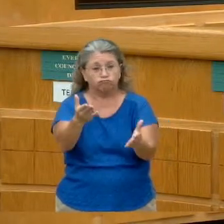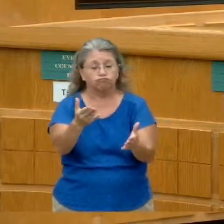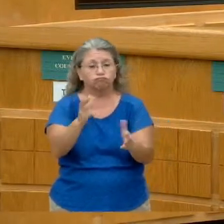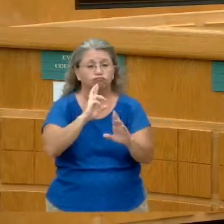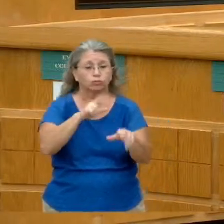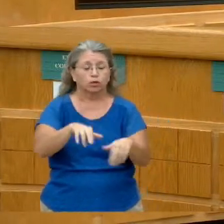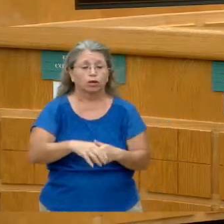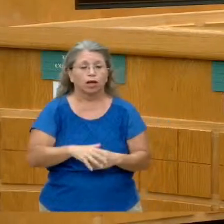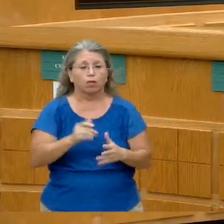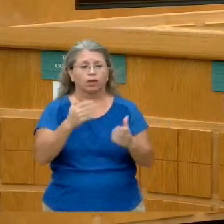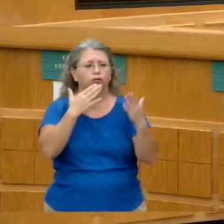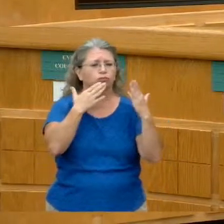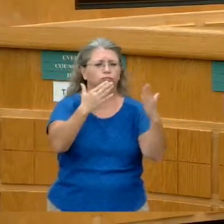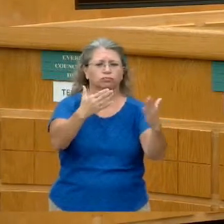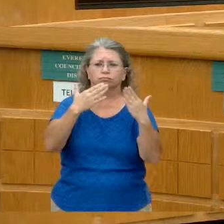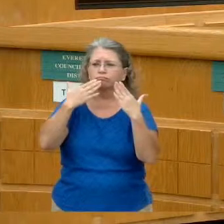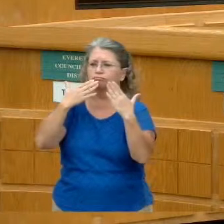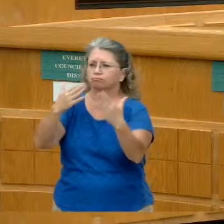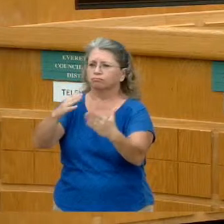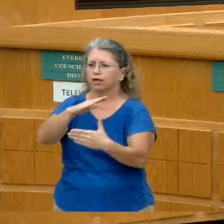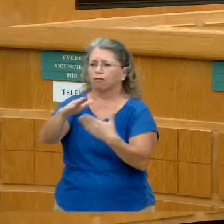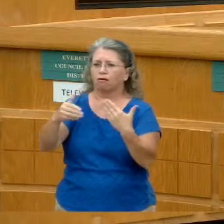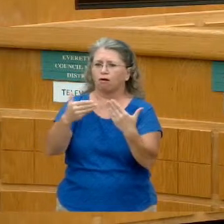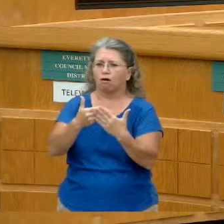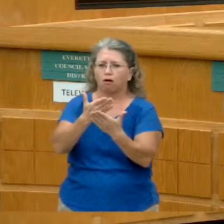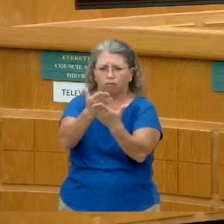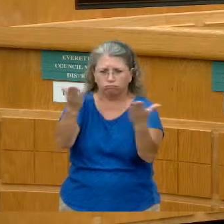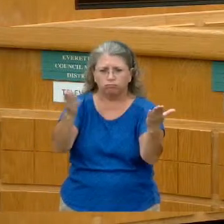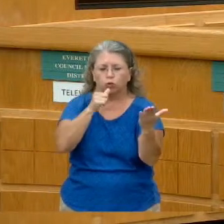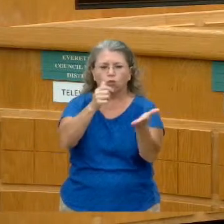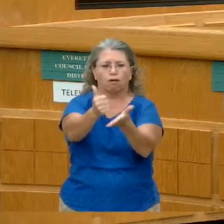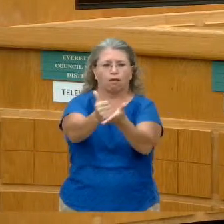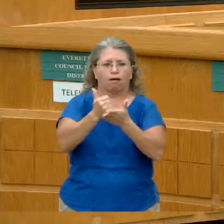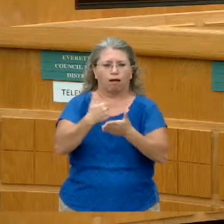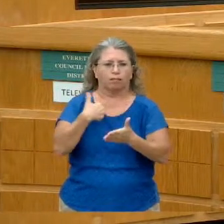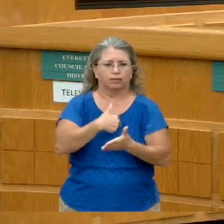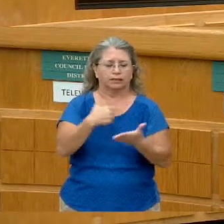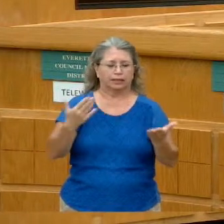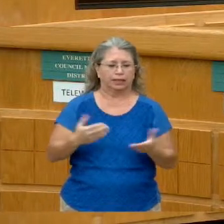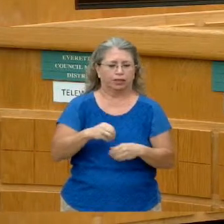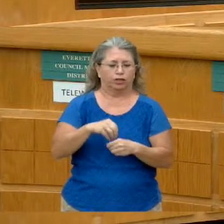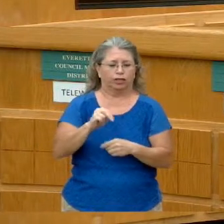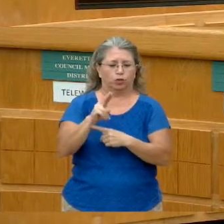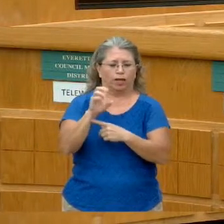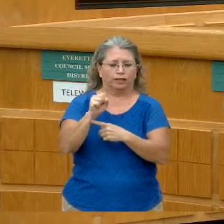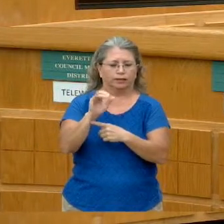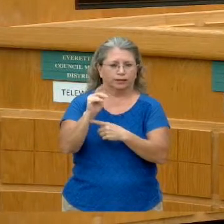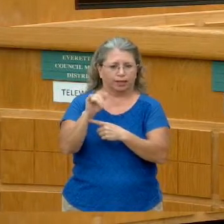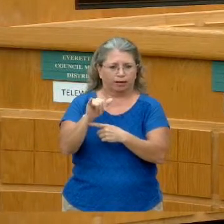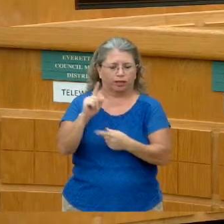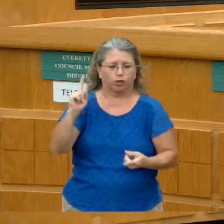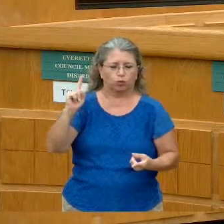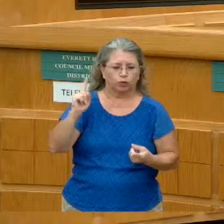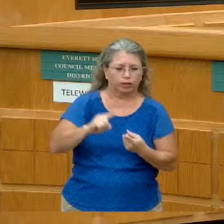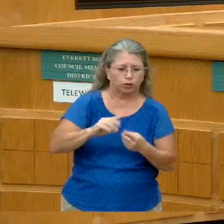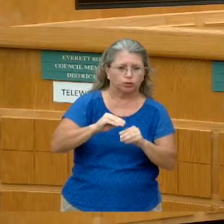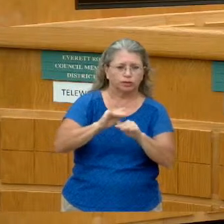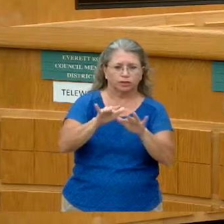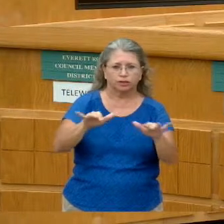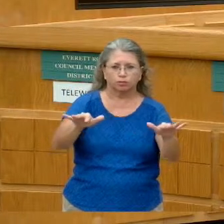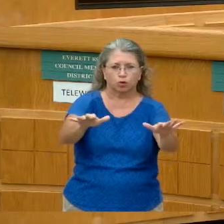thank all of you who helped us here in Nueces reduce the spread of the virus this